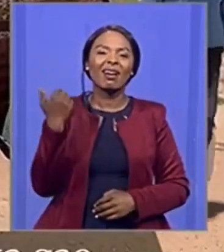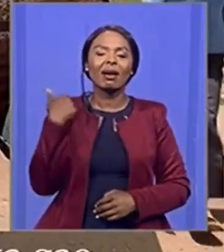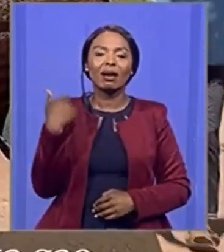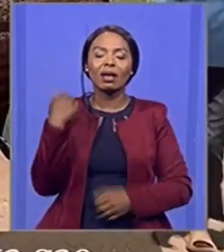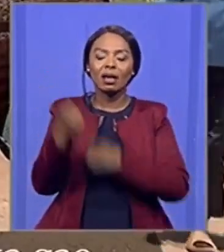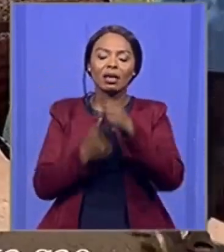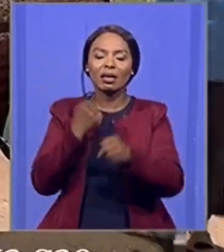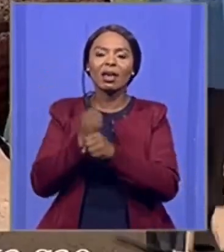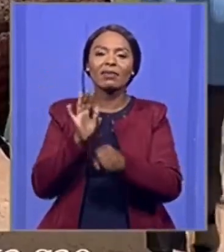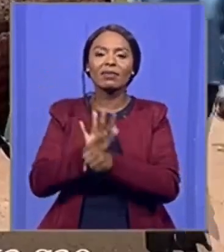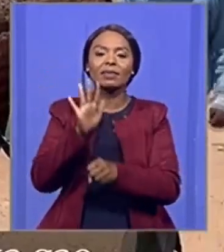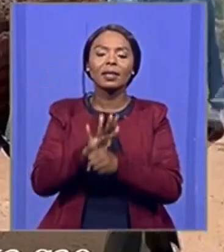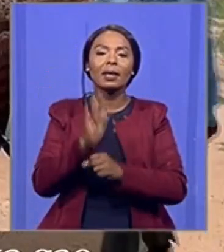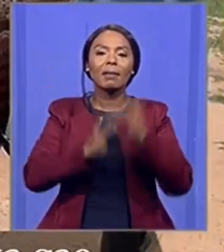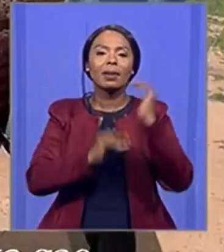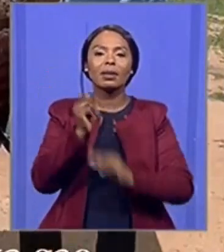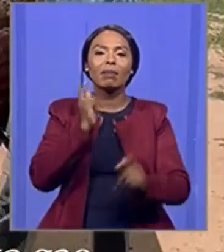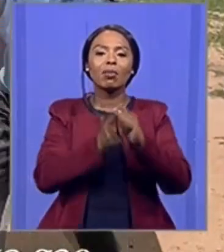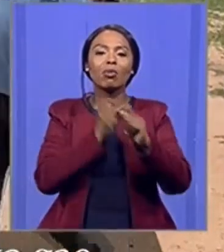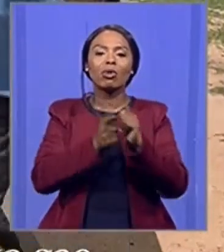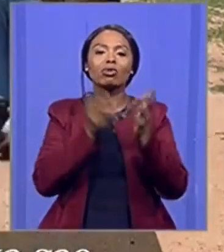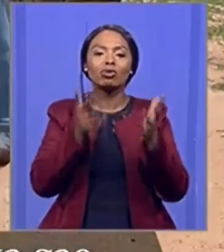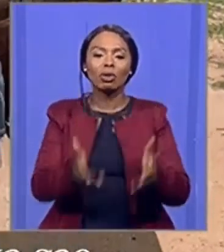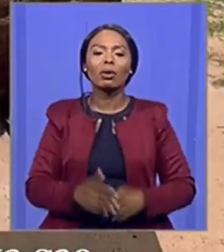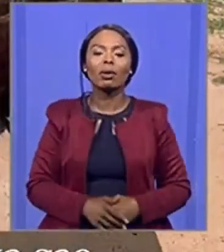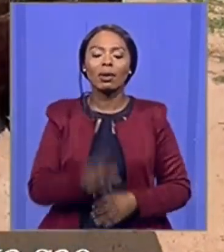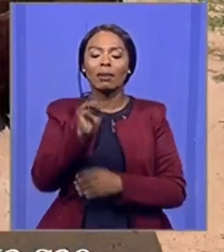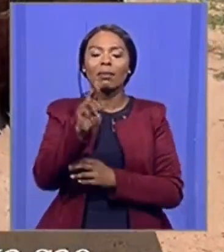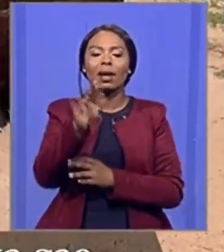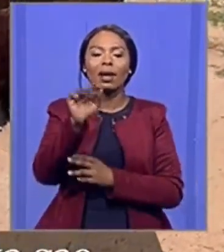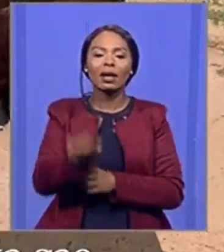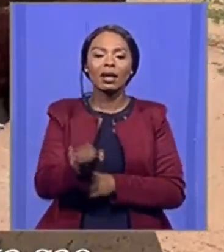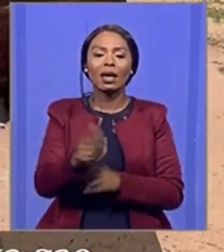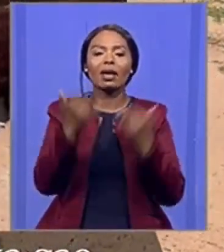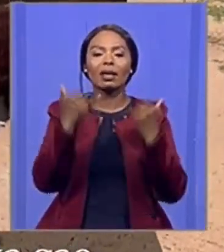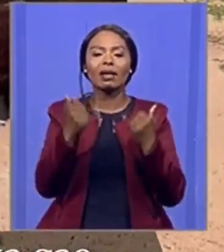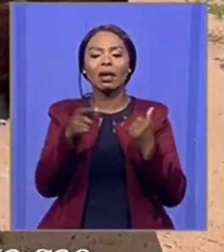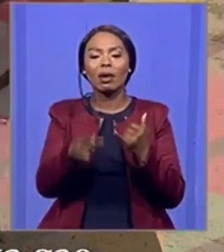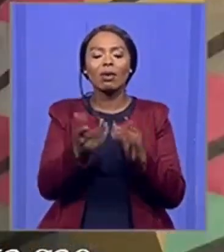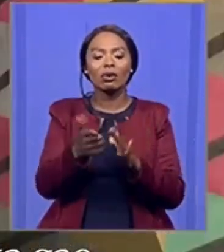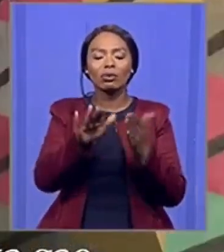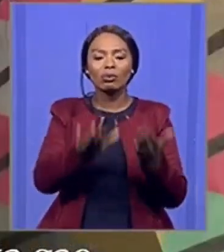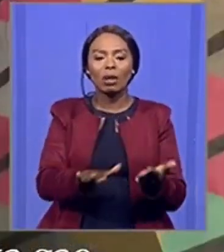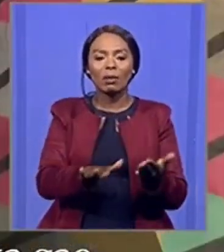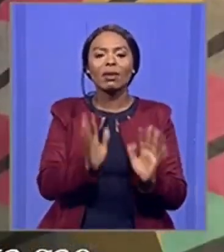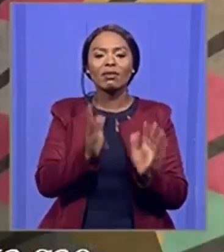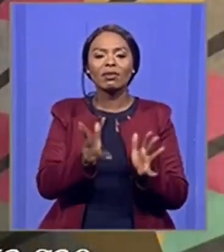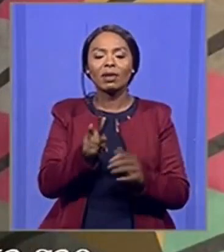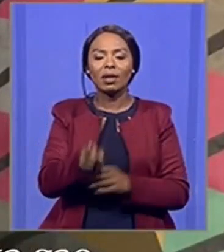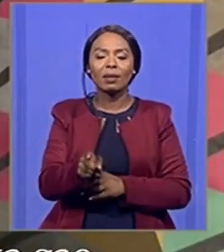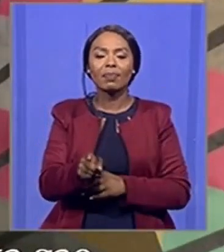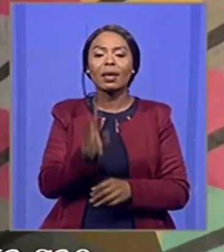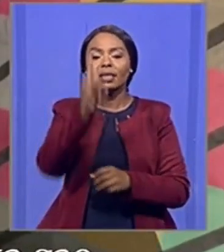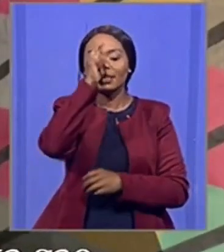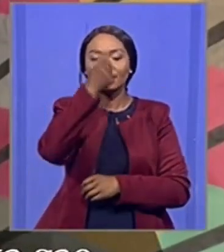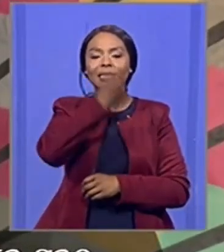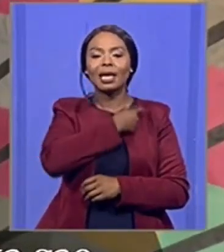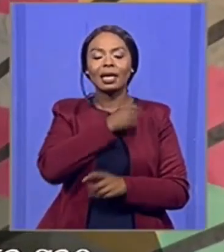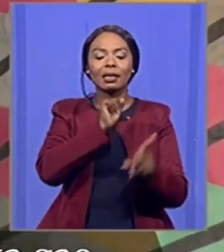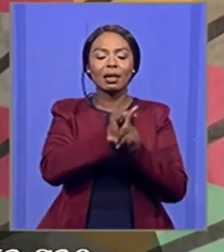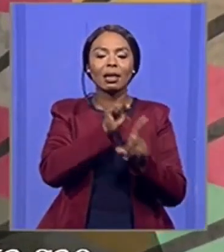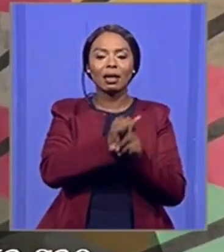15 ya go feta ke Maria Motloutse yo a robetšego boroko bjo bogolo ka ngwaga wa 2020. Morwa wa gagwe wa